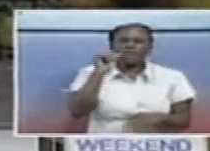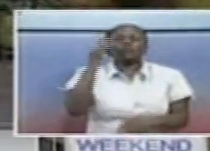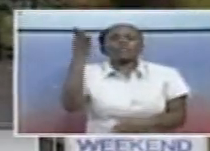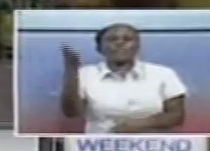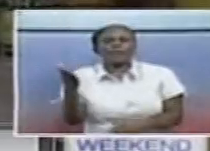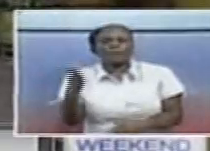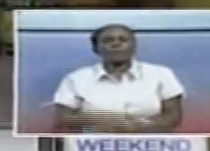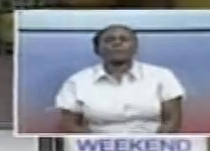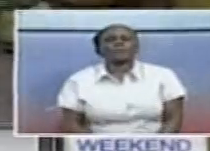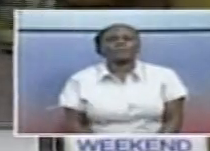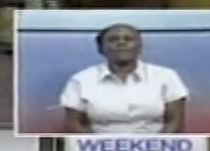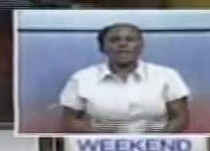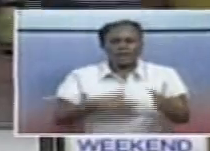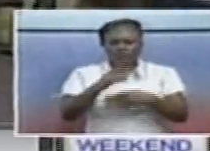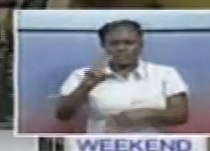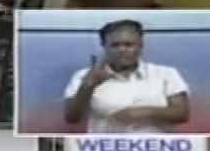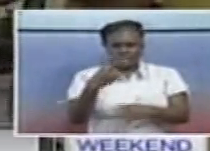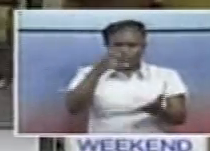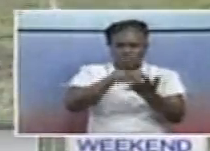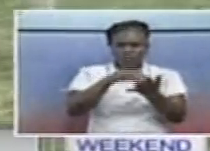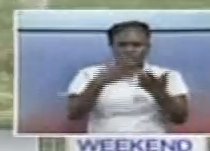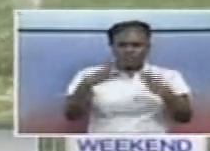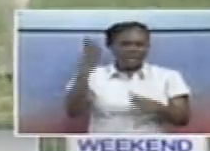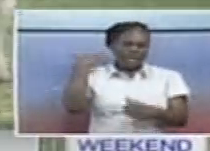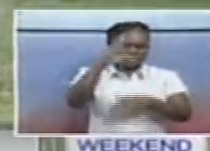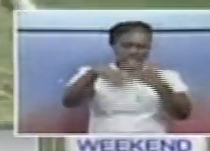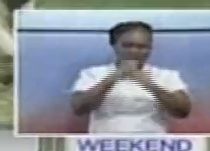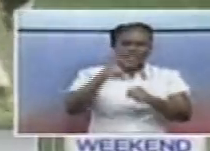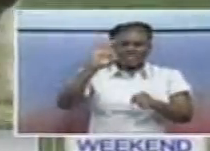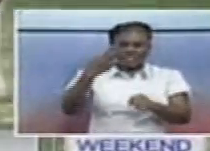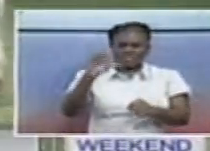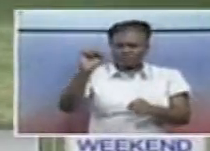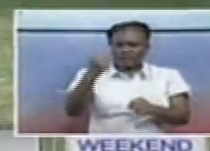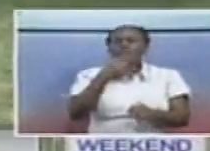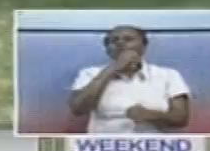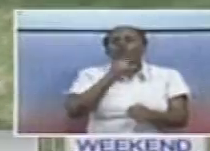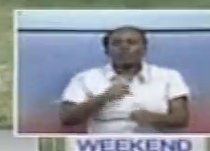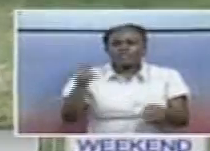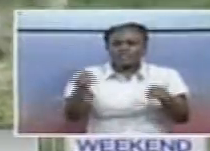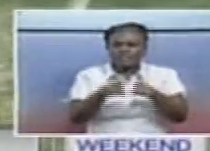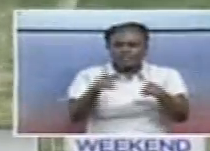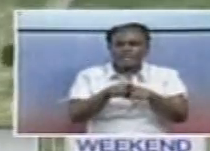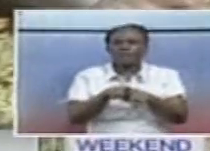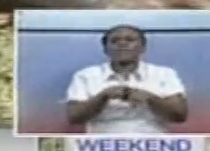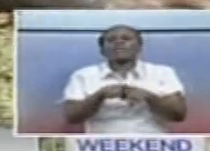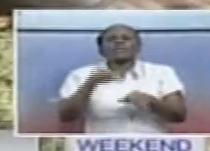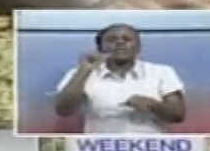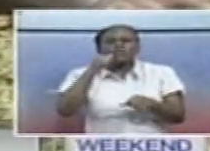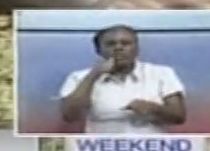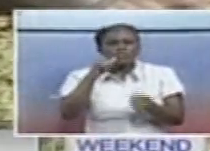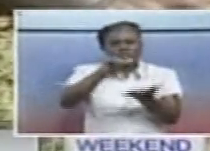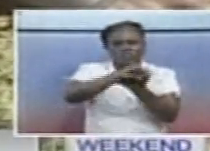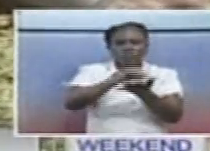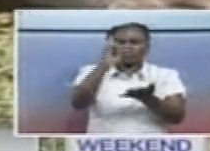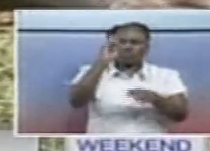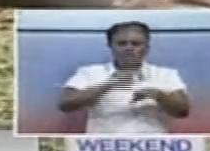Marathon. After his second place finish in London last year, the 35-year-old, who has also won the New York City Marathon two